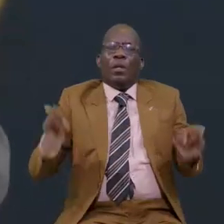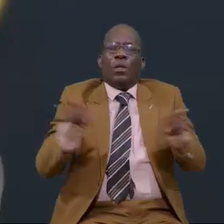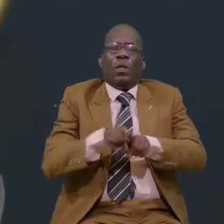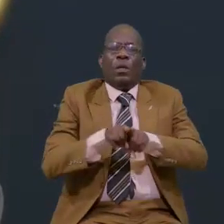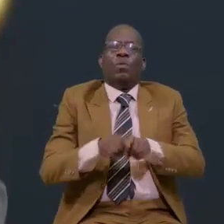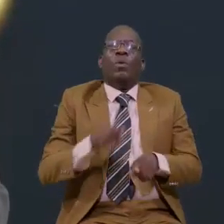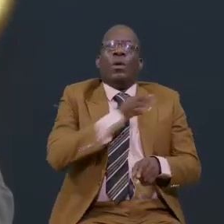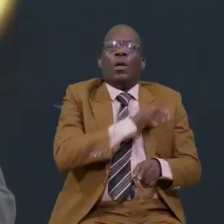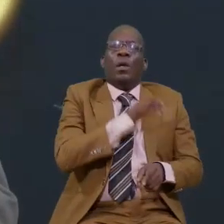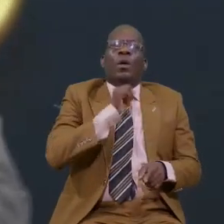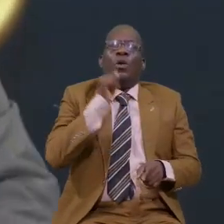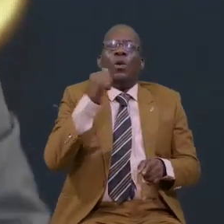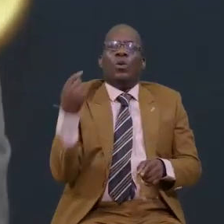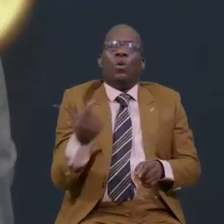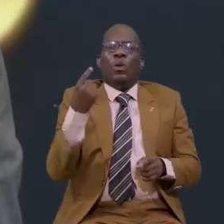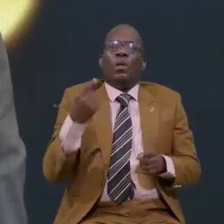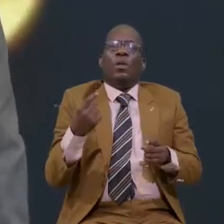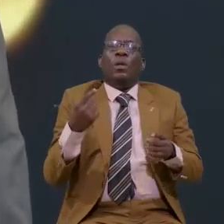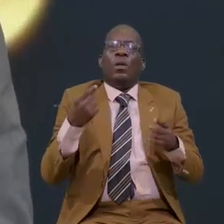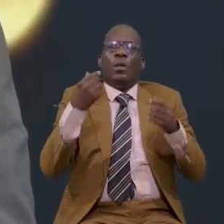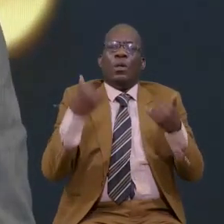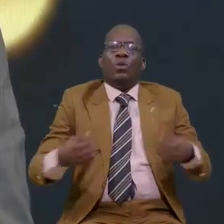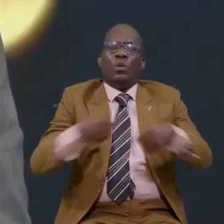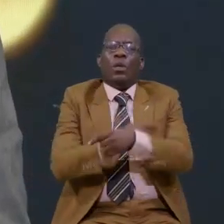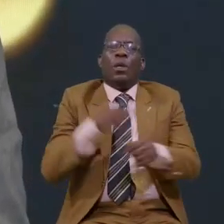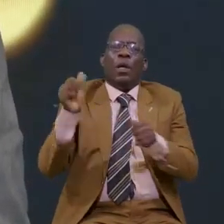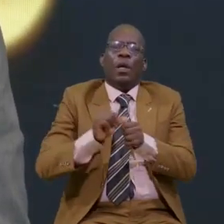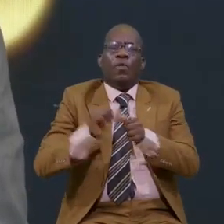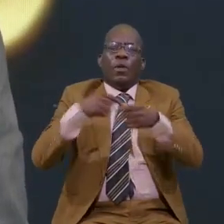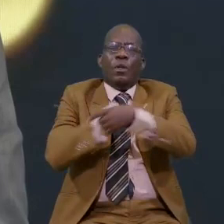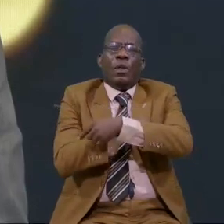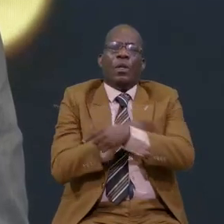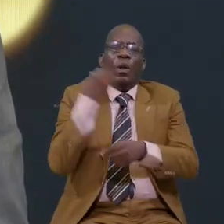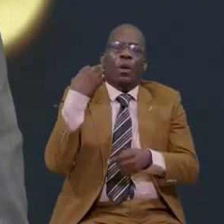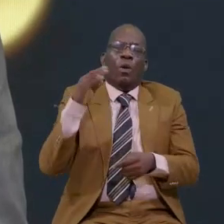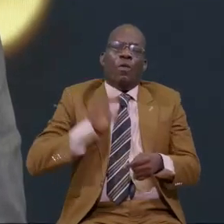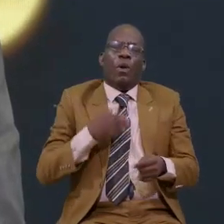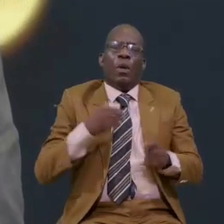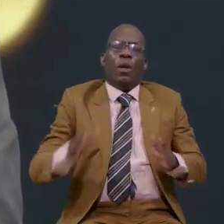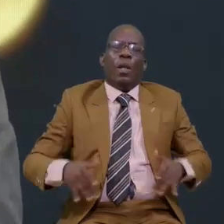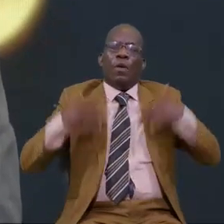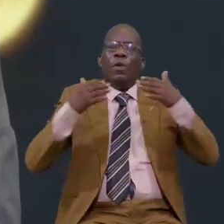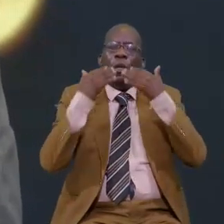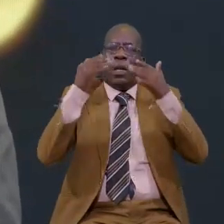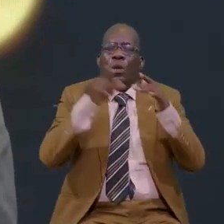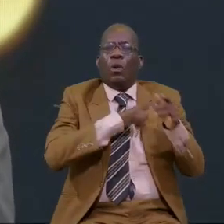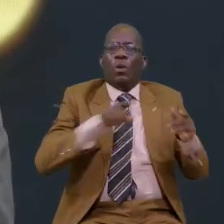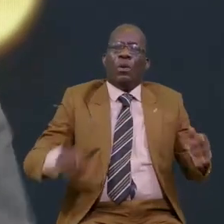only today, every day of our lives. Thank you, Lord. Say thank you,